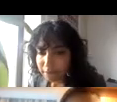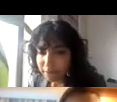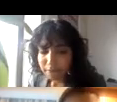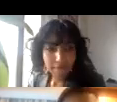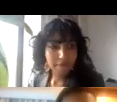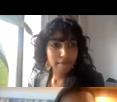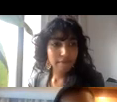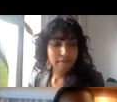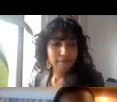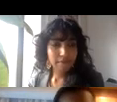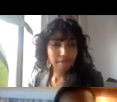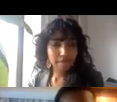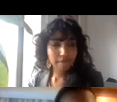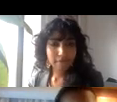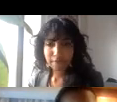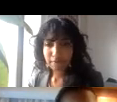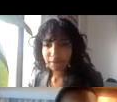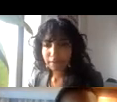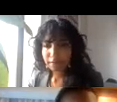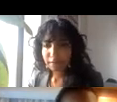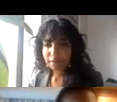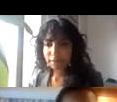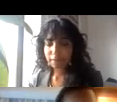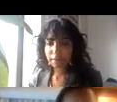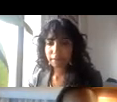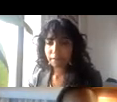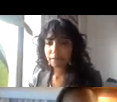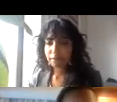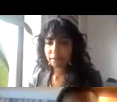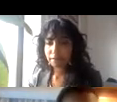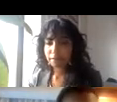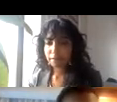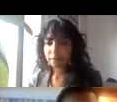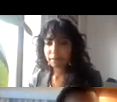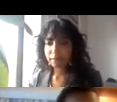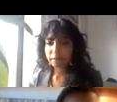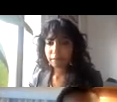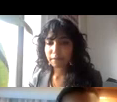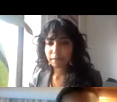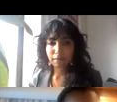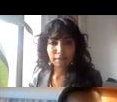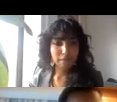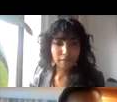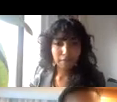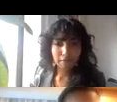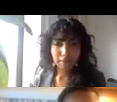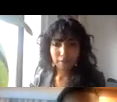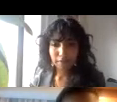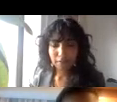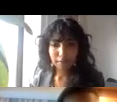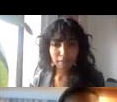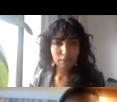about CAPTA and CARA being a political choice. It's a political choice that CAPTA, CARA, the